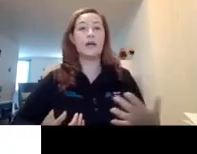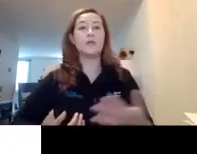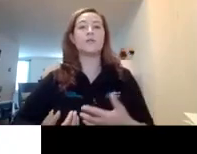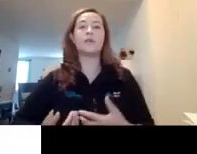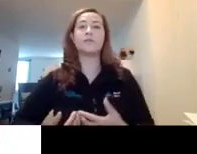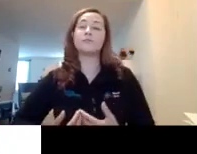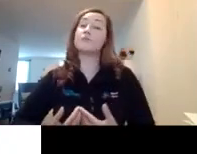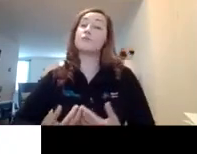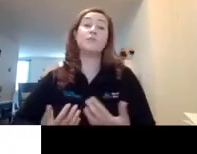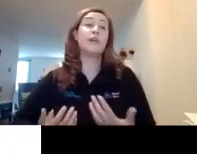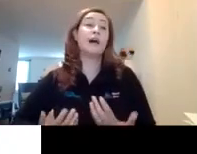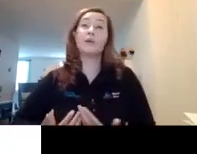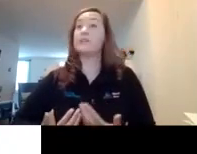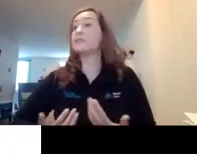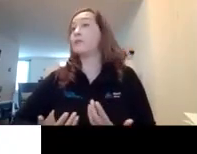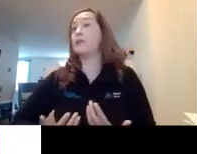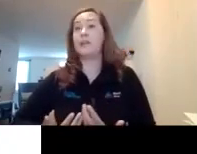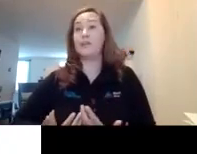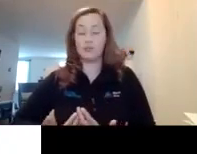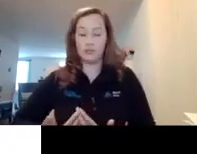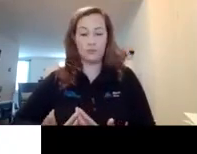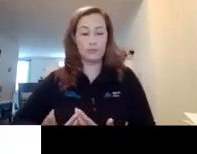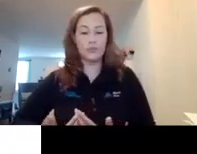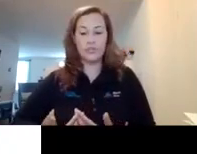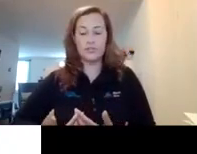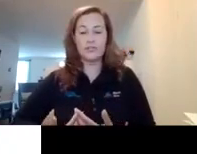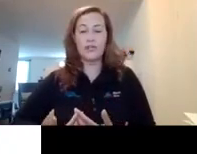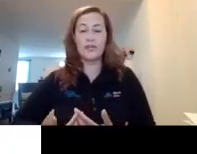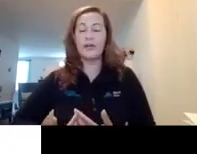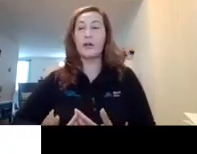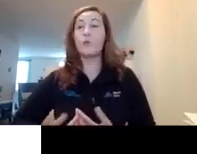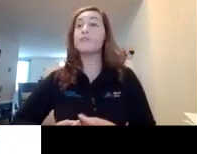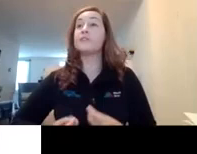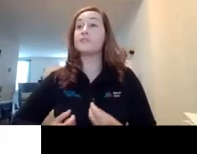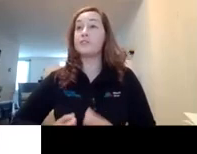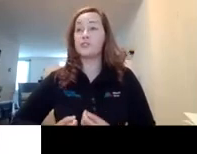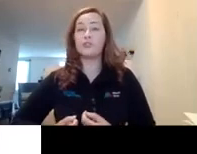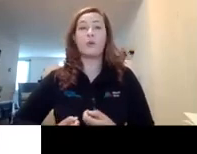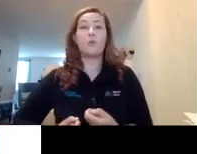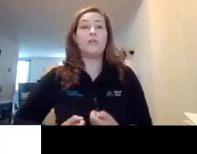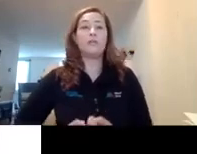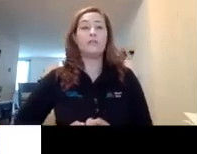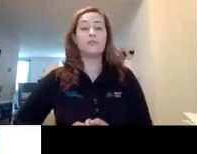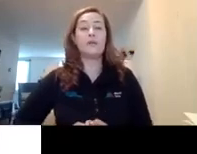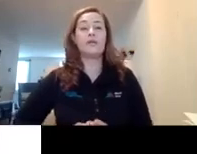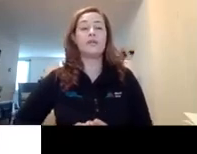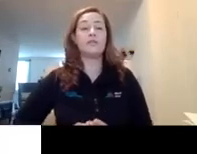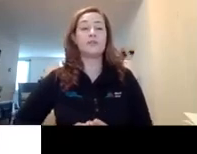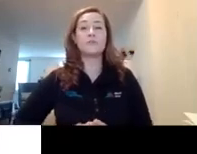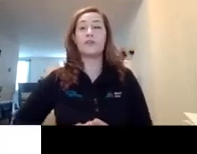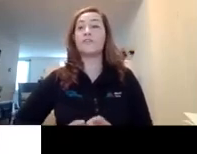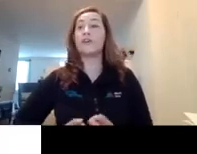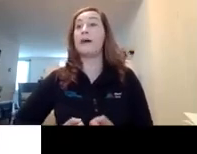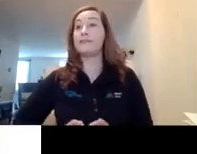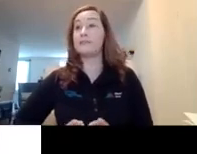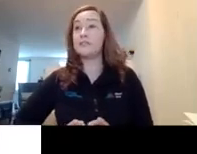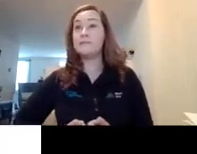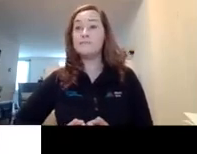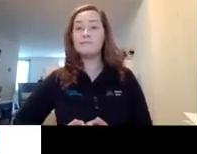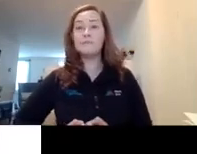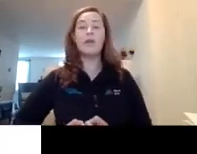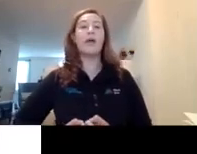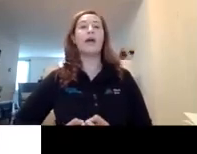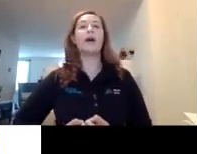the other, right? Sometimes without an explanation. It was just a quick decision that we needed to make in terms of